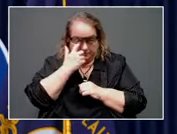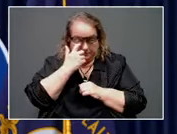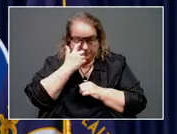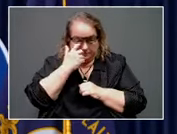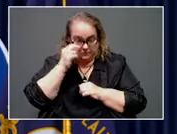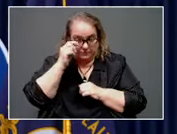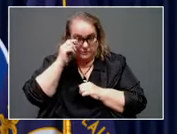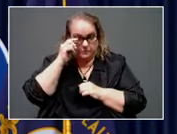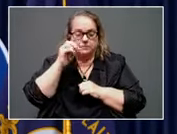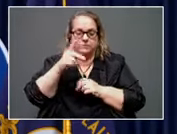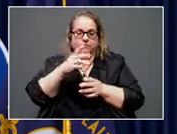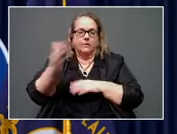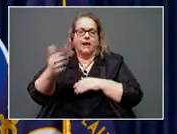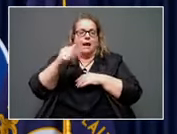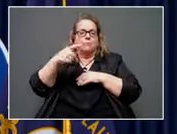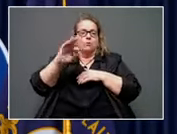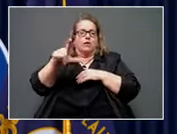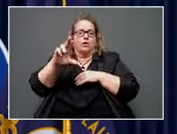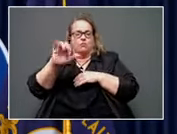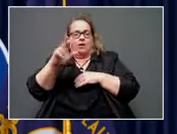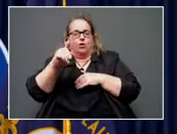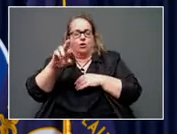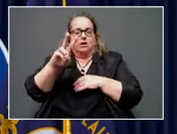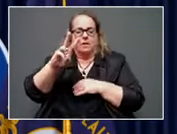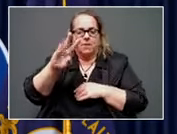Okay, April Rickert, WFPL.